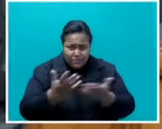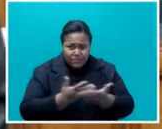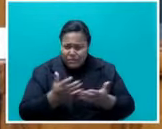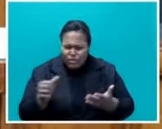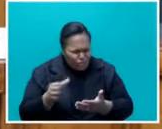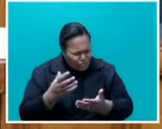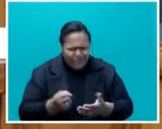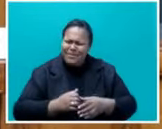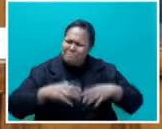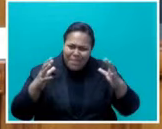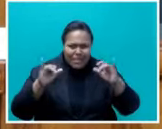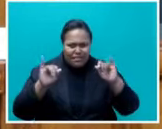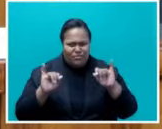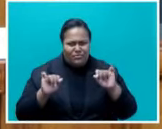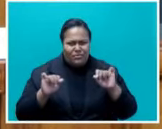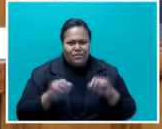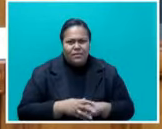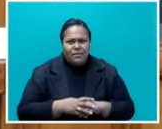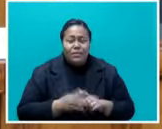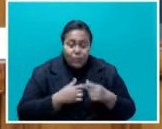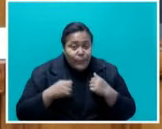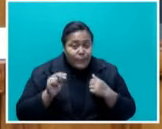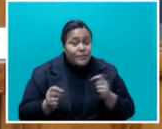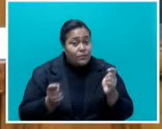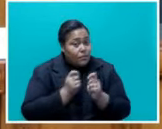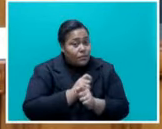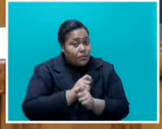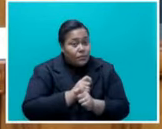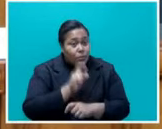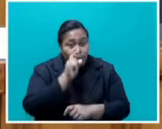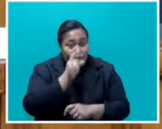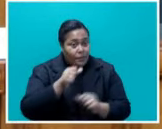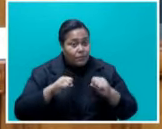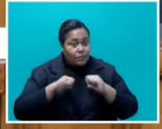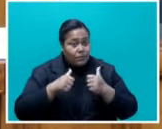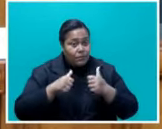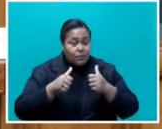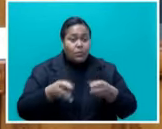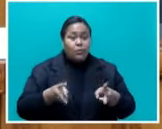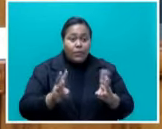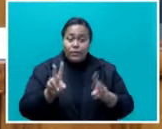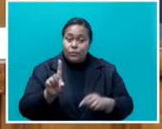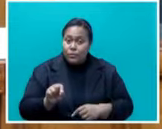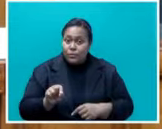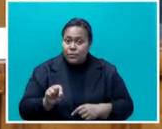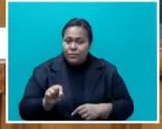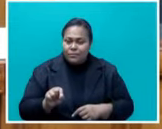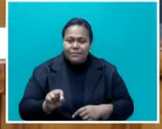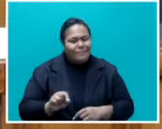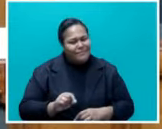Speaker, and we have to change. We cannot be proud of the way we are doing things, and we should